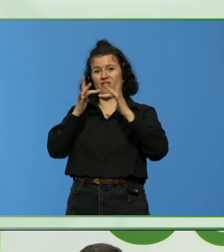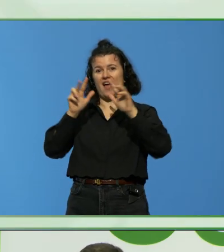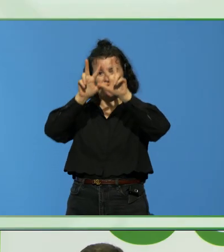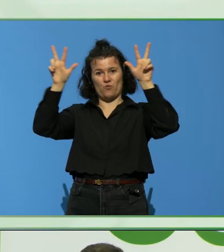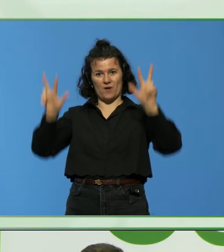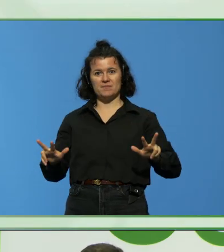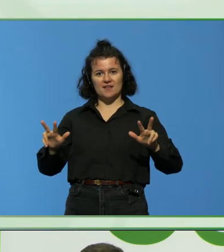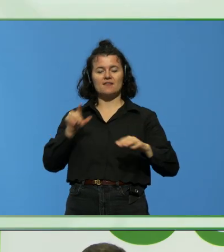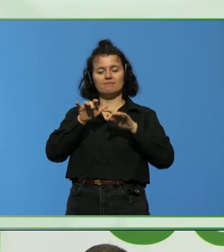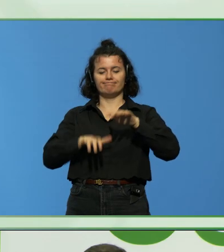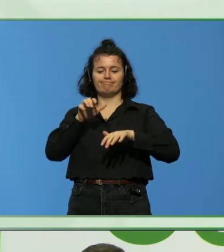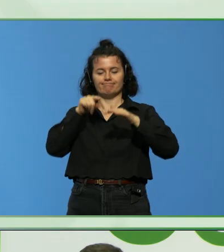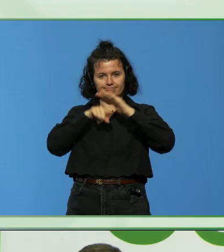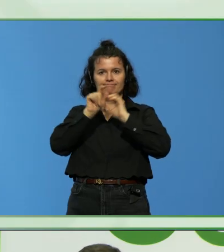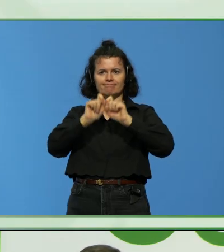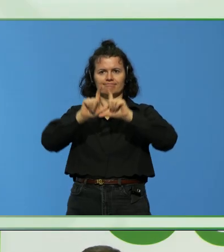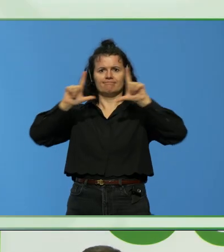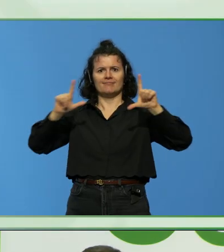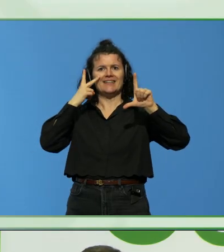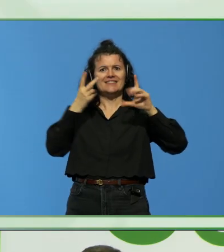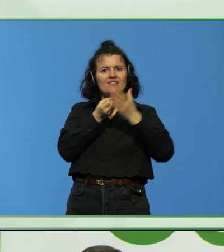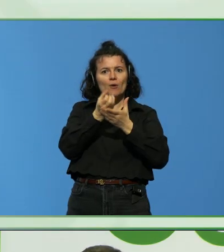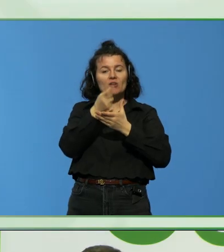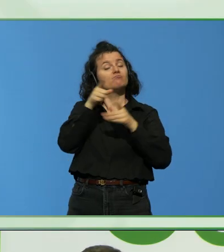with disabilities in cooperation